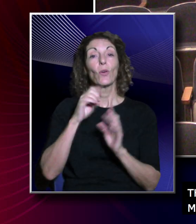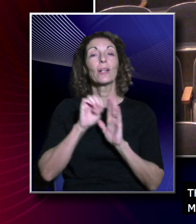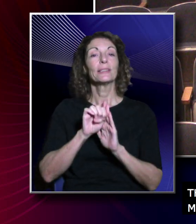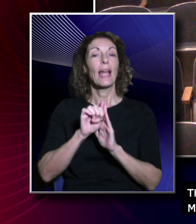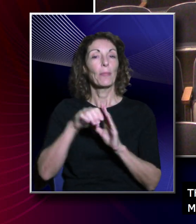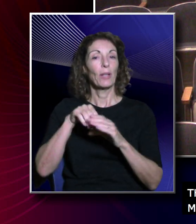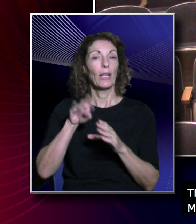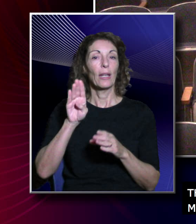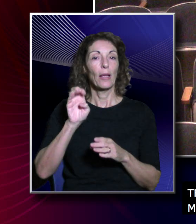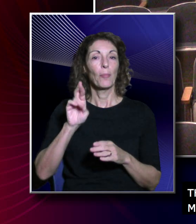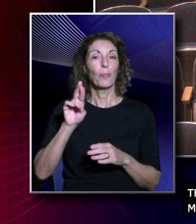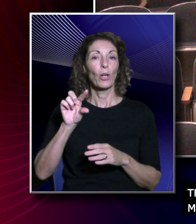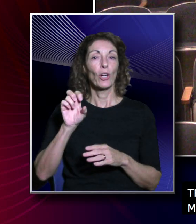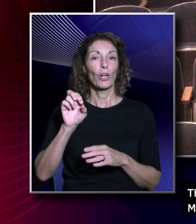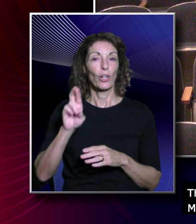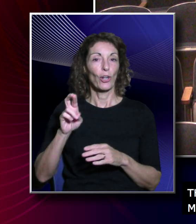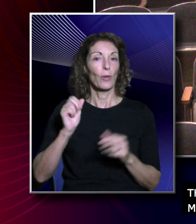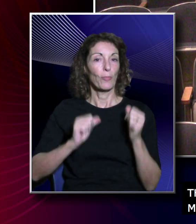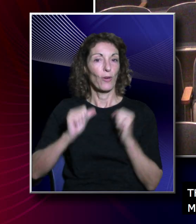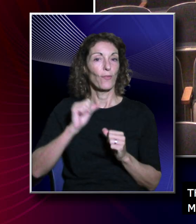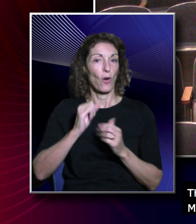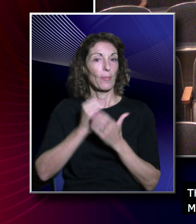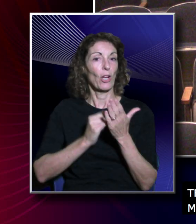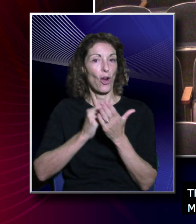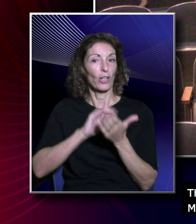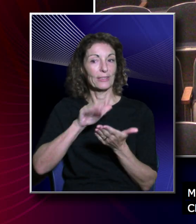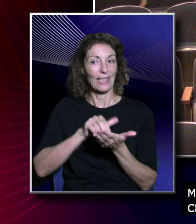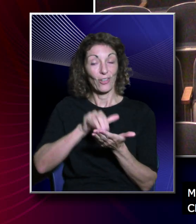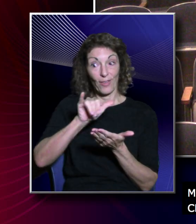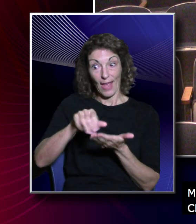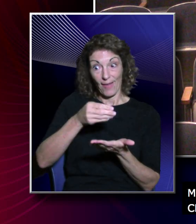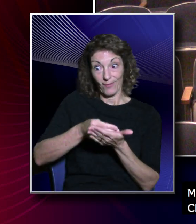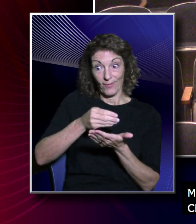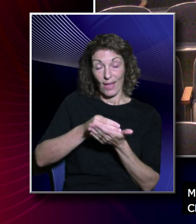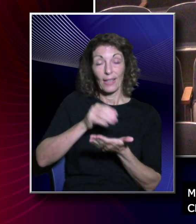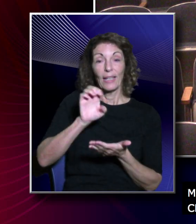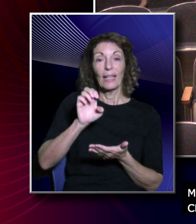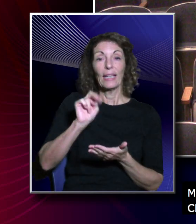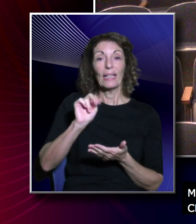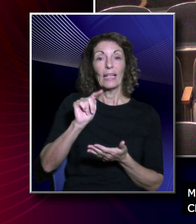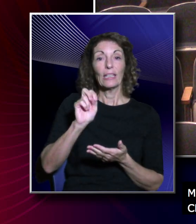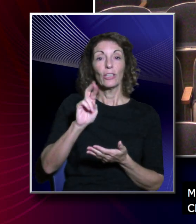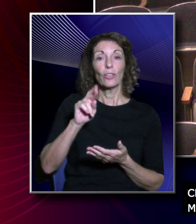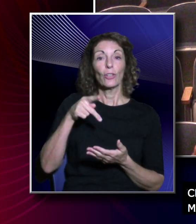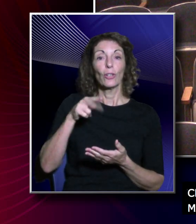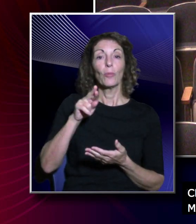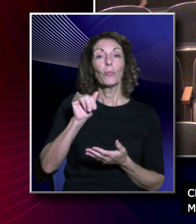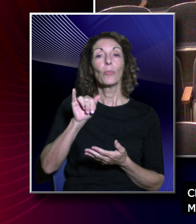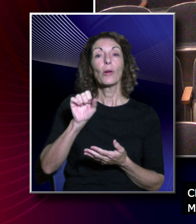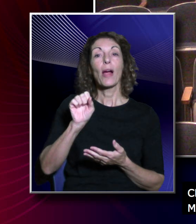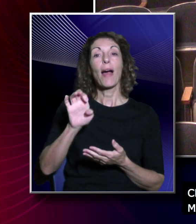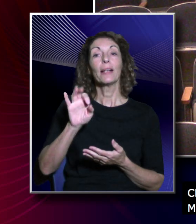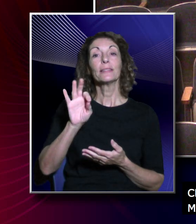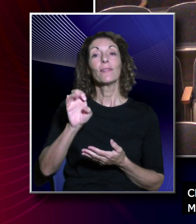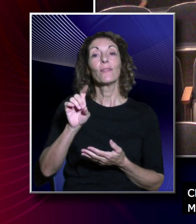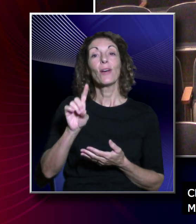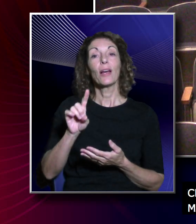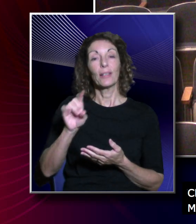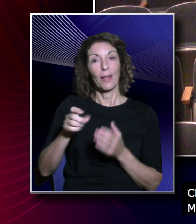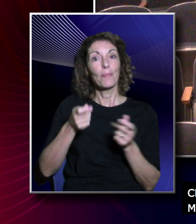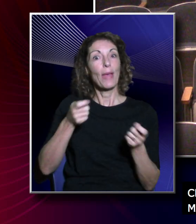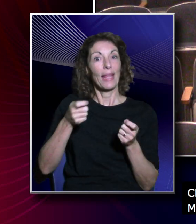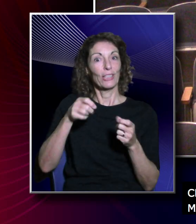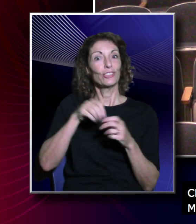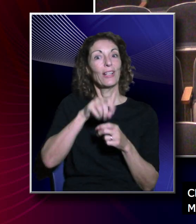Performing Arts Center, that fund, that's an enterprise fund that is managed through the finance department, and it's used only for the Burger Performing